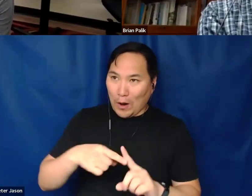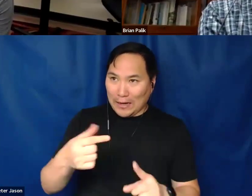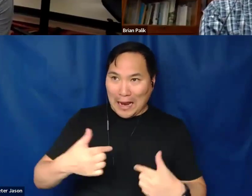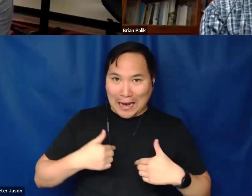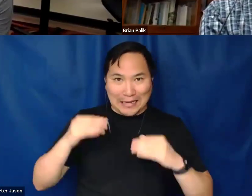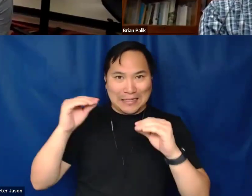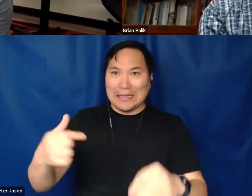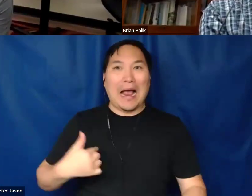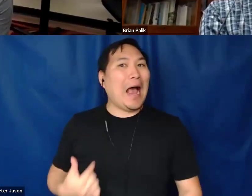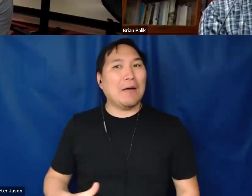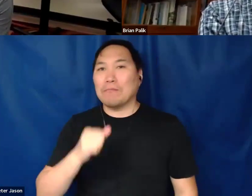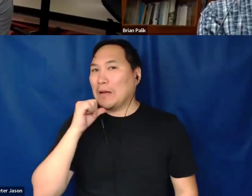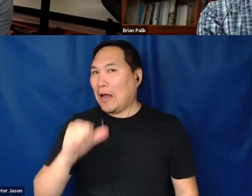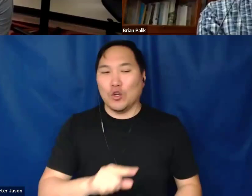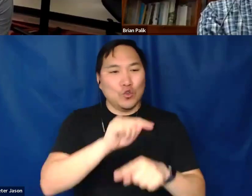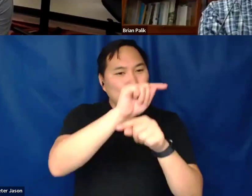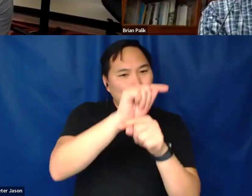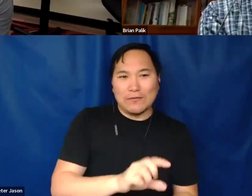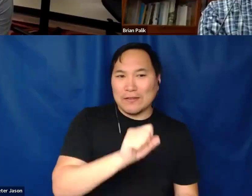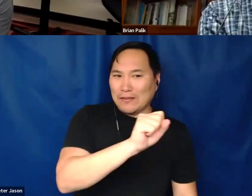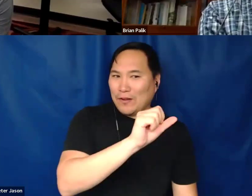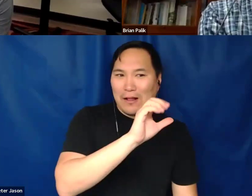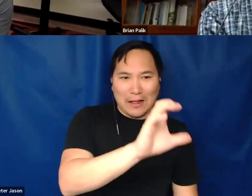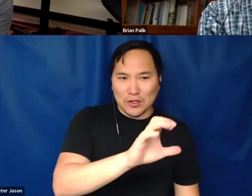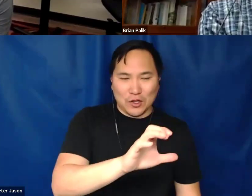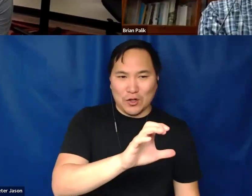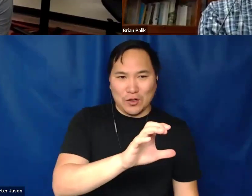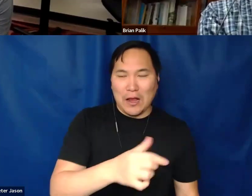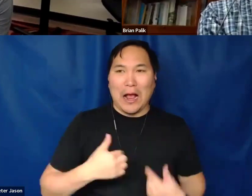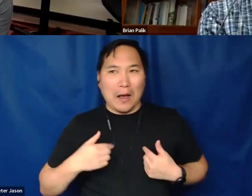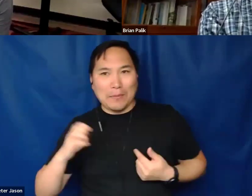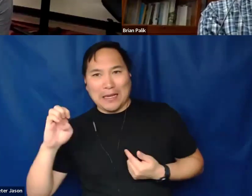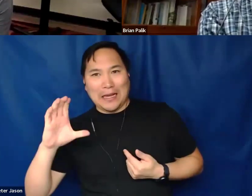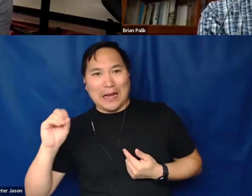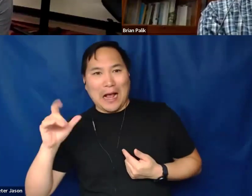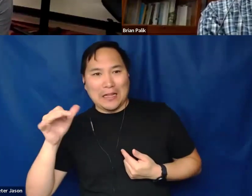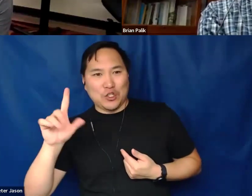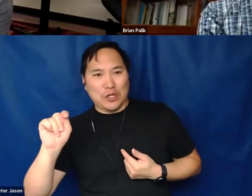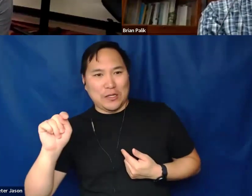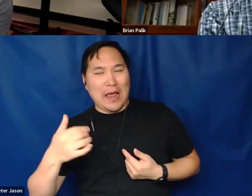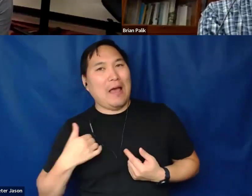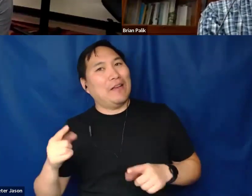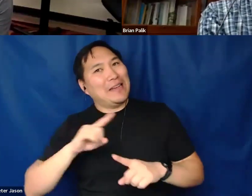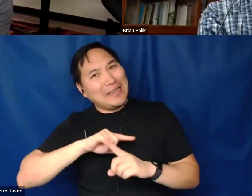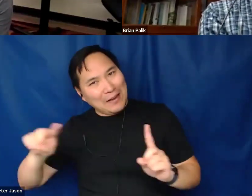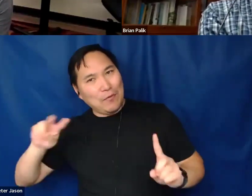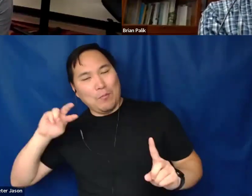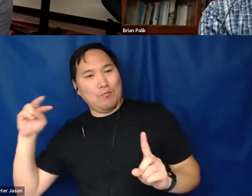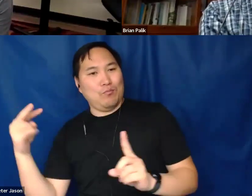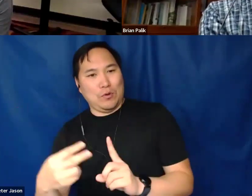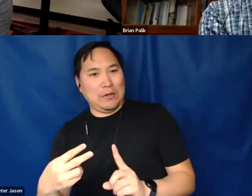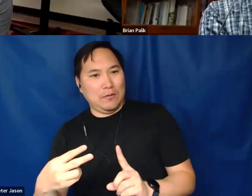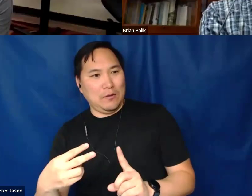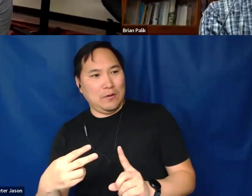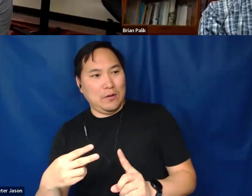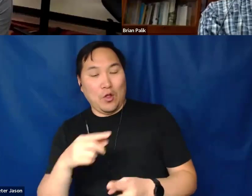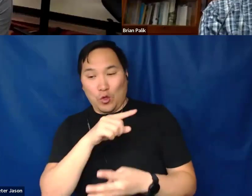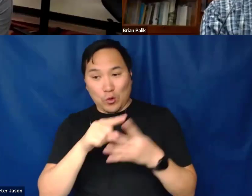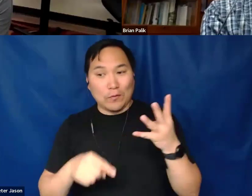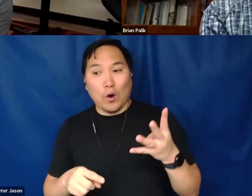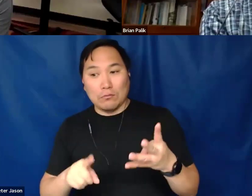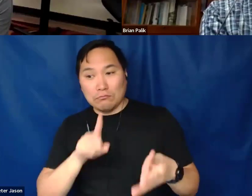not a classically trained silviculturist or forester. I'm an ecologist who comes at it from a different direction. And it works well for me, I guess is the